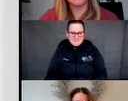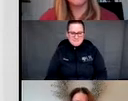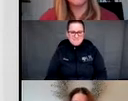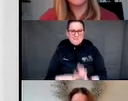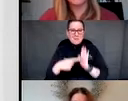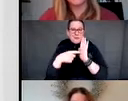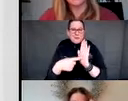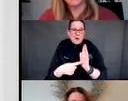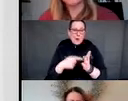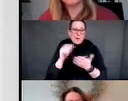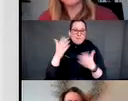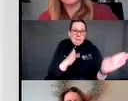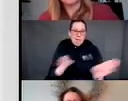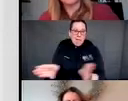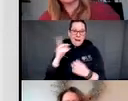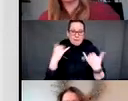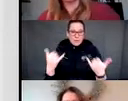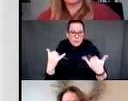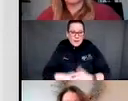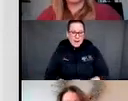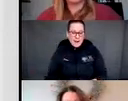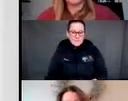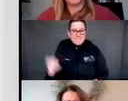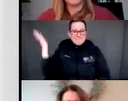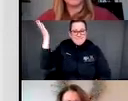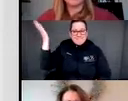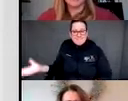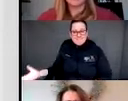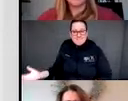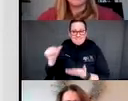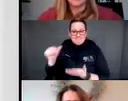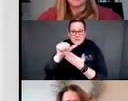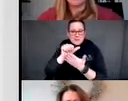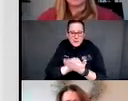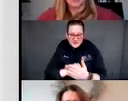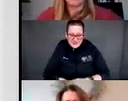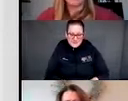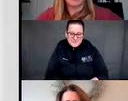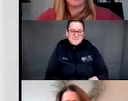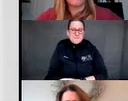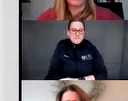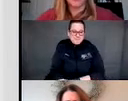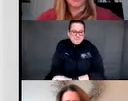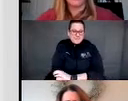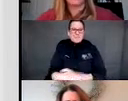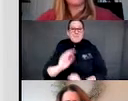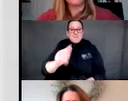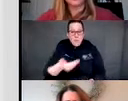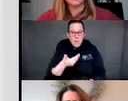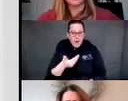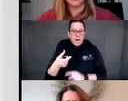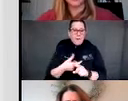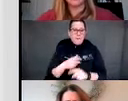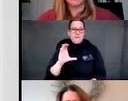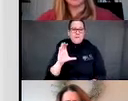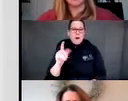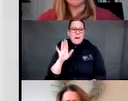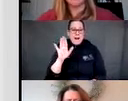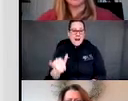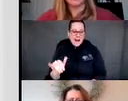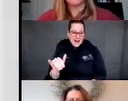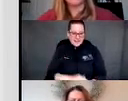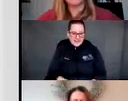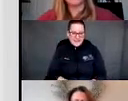to come. Here is our agenda for the day. We're going to have a welcome from Kathy Gallucci,